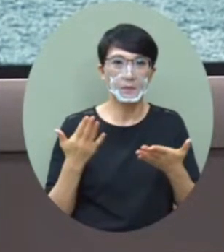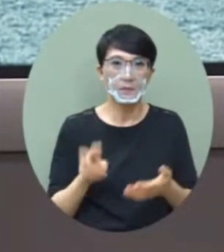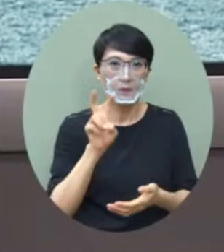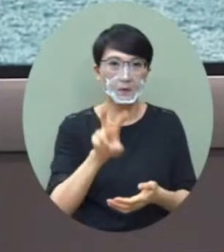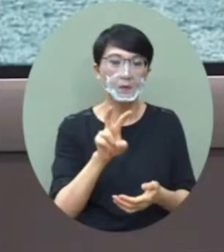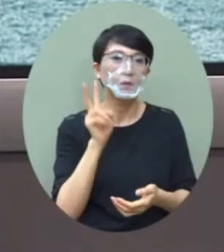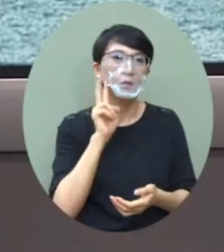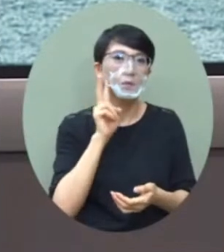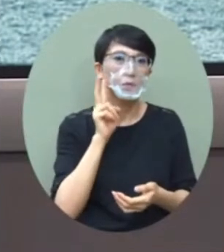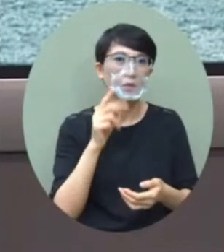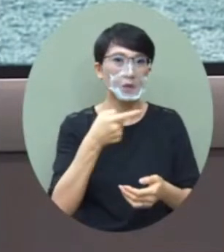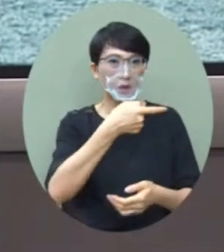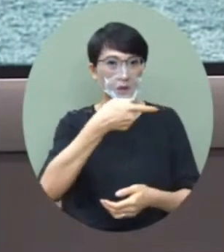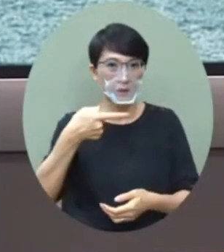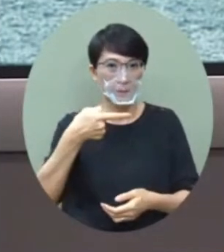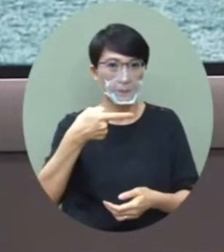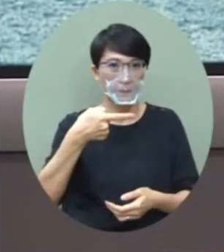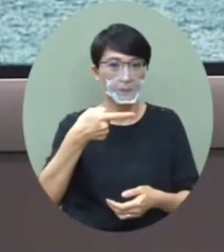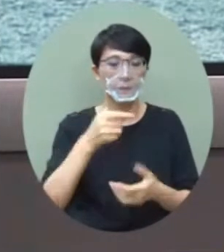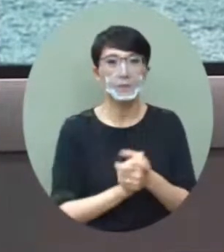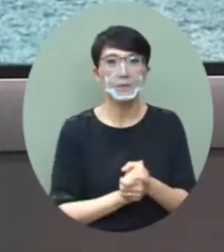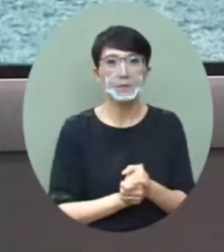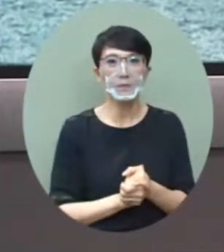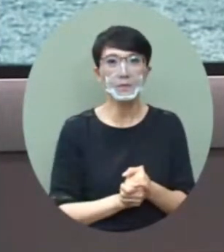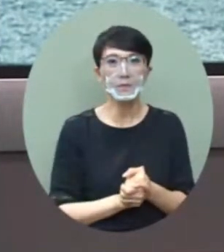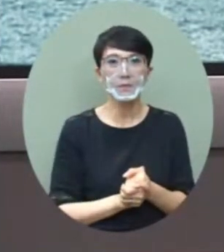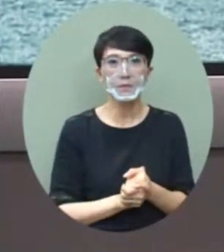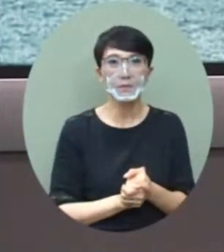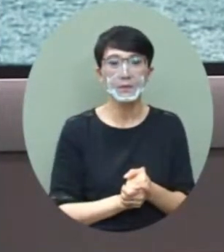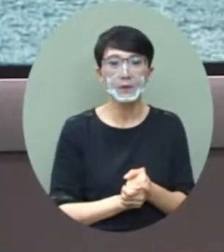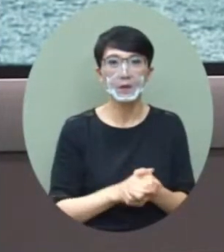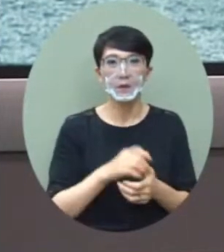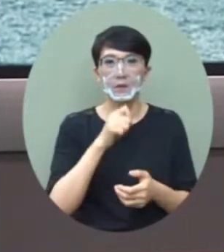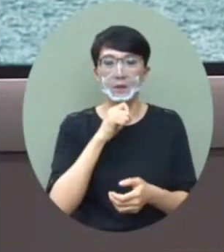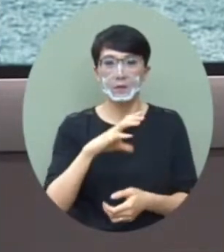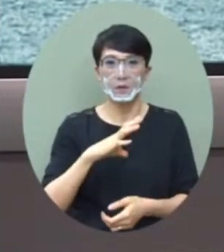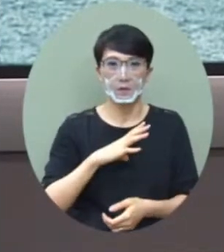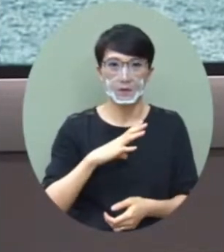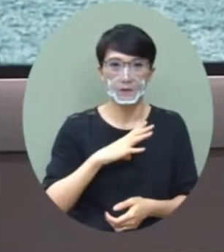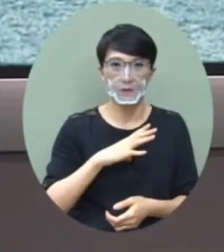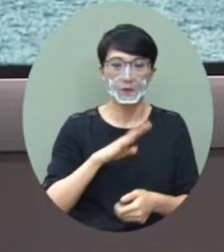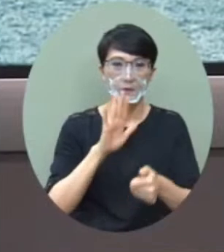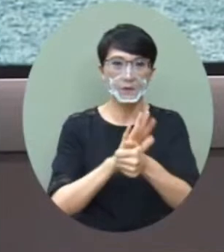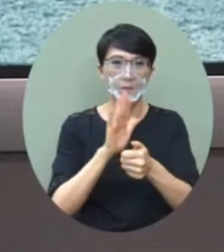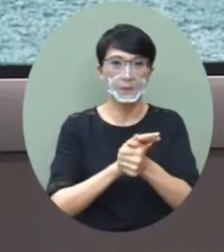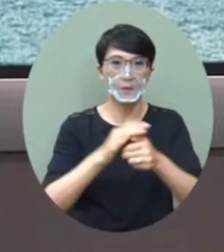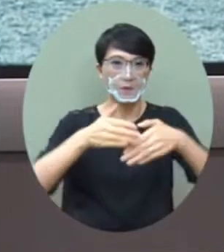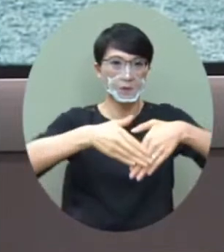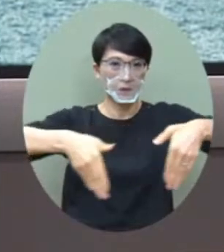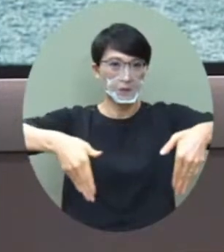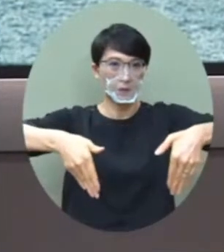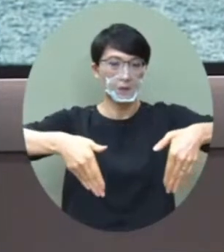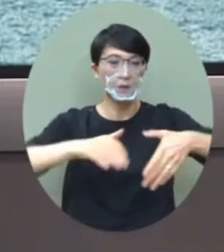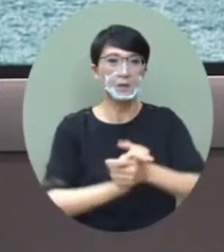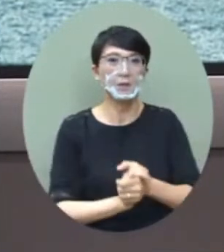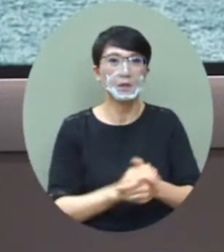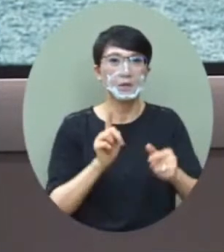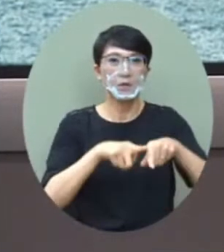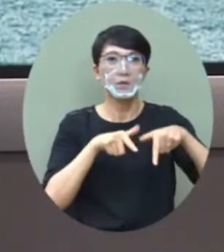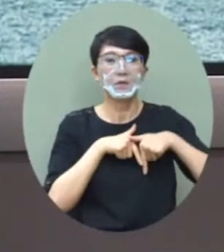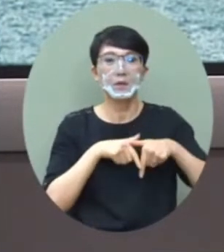visit on the next day to collect nasal swab samples. For